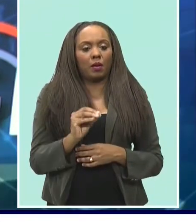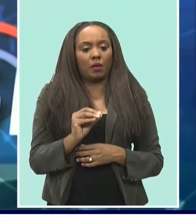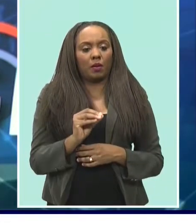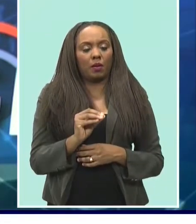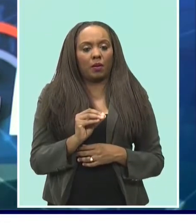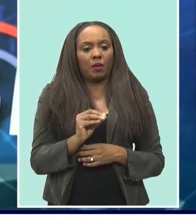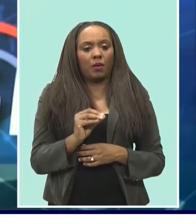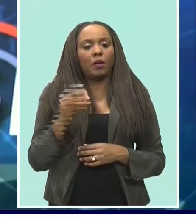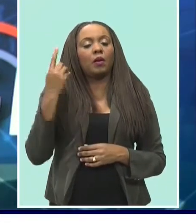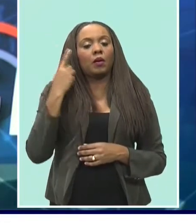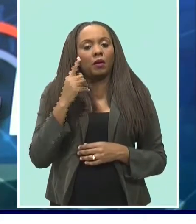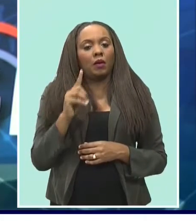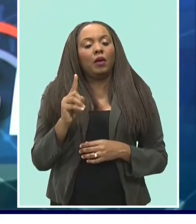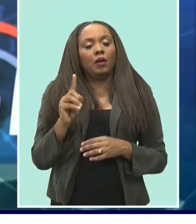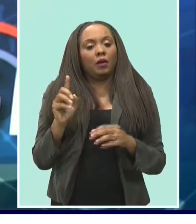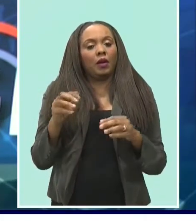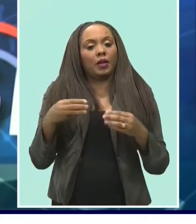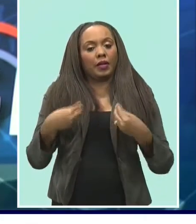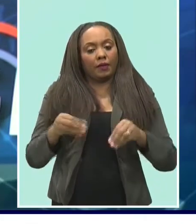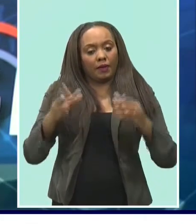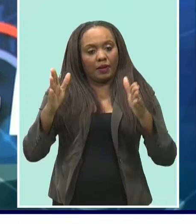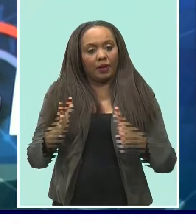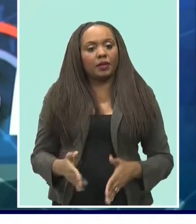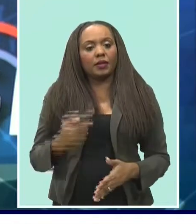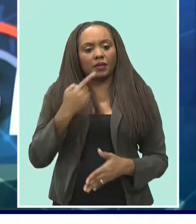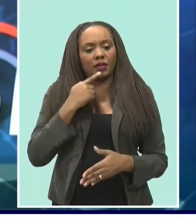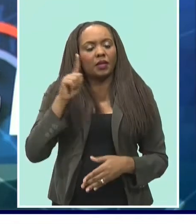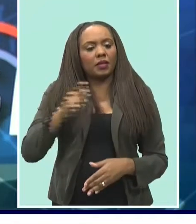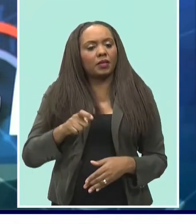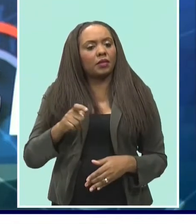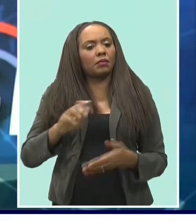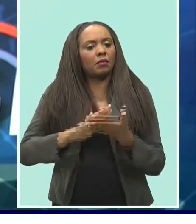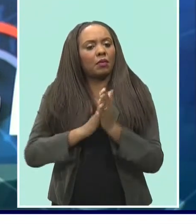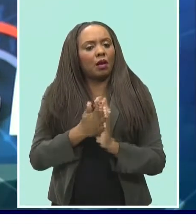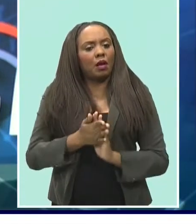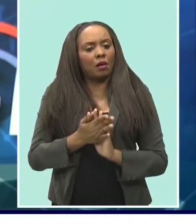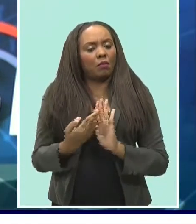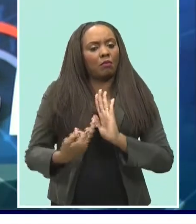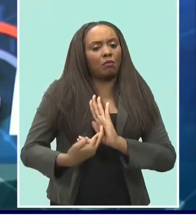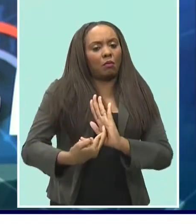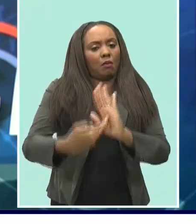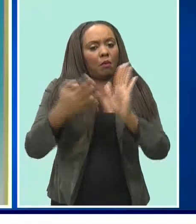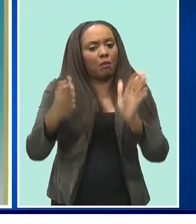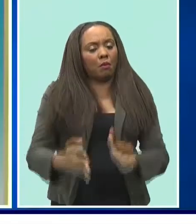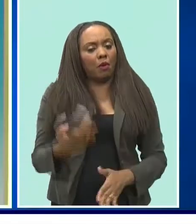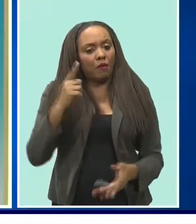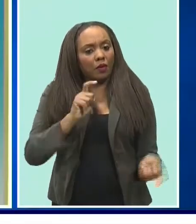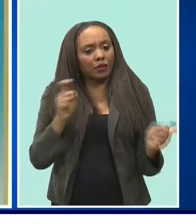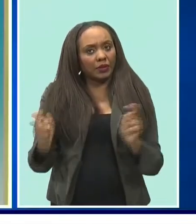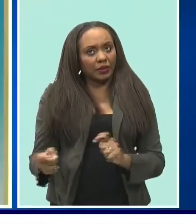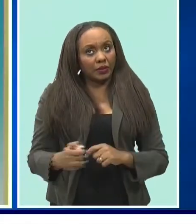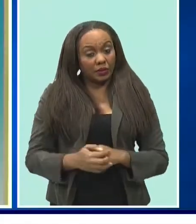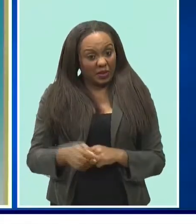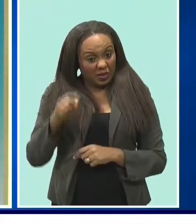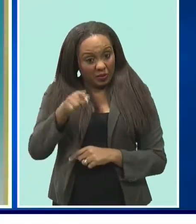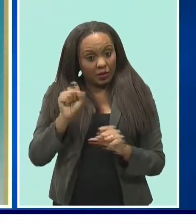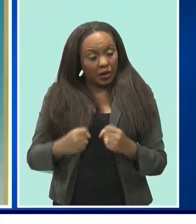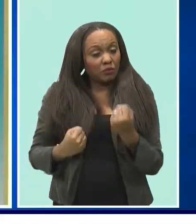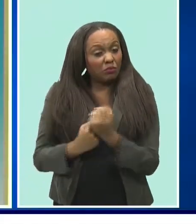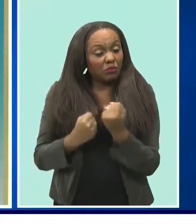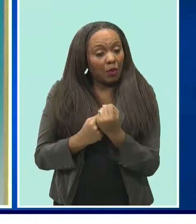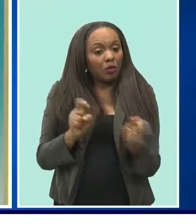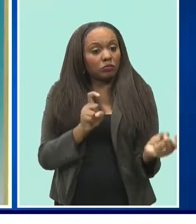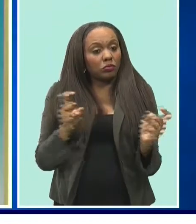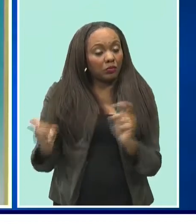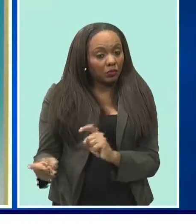has encouraged the vending community to become ambassadors for positive change. You too can become an advocate.